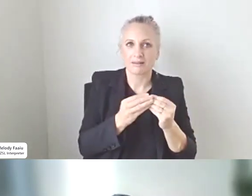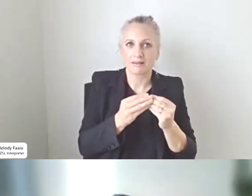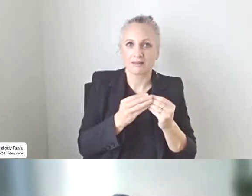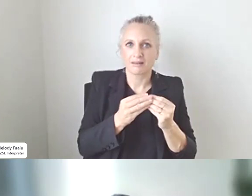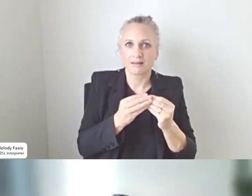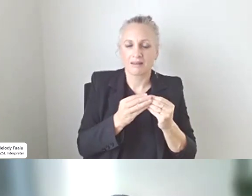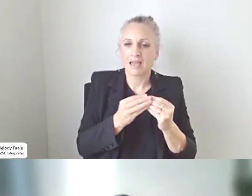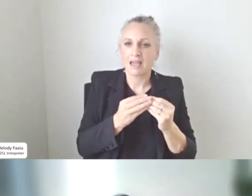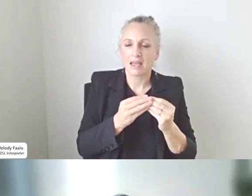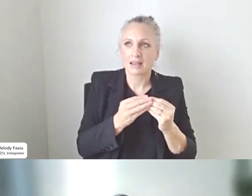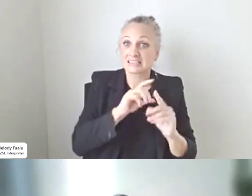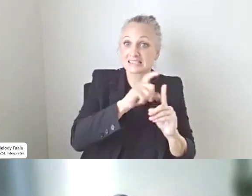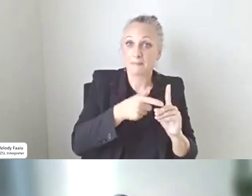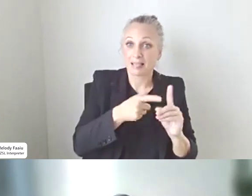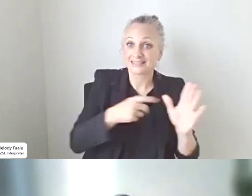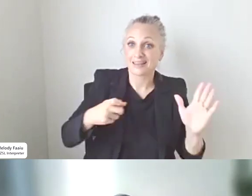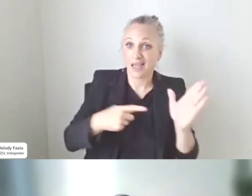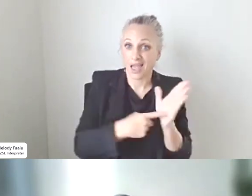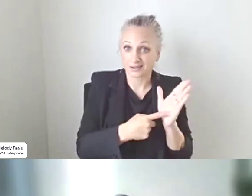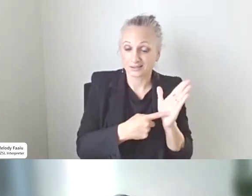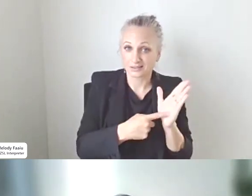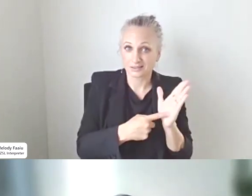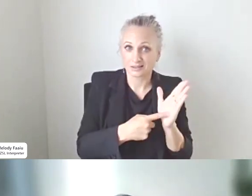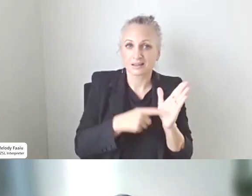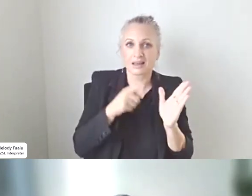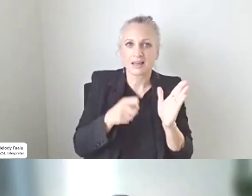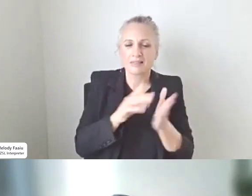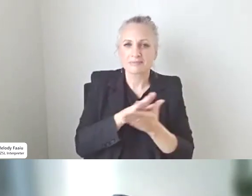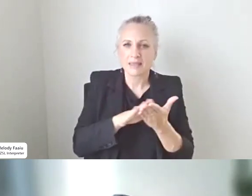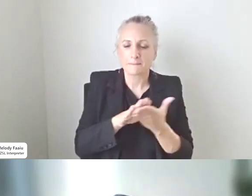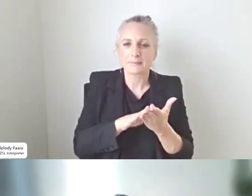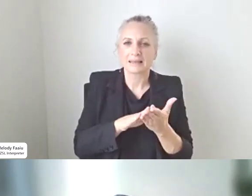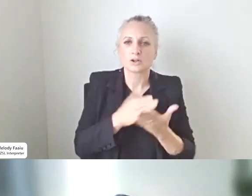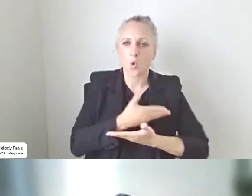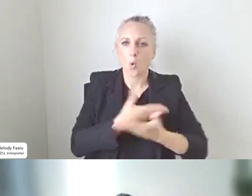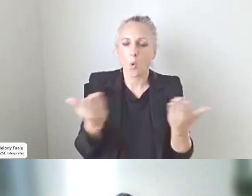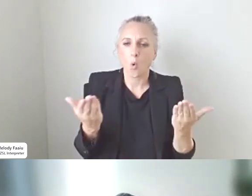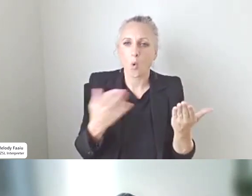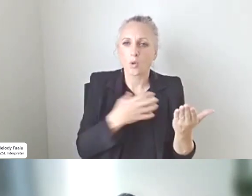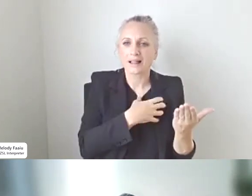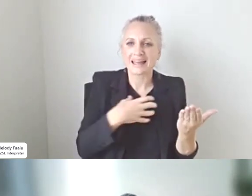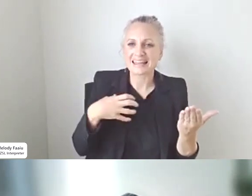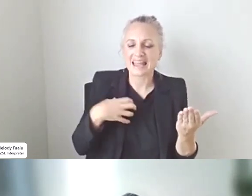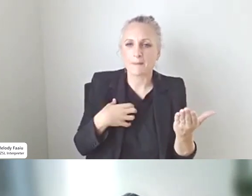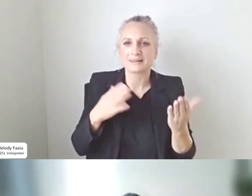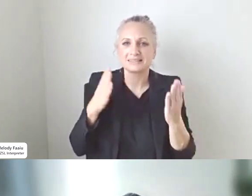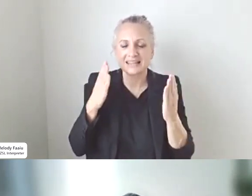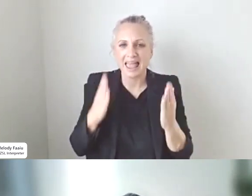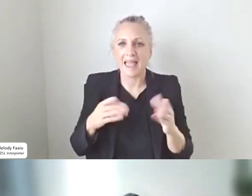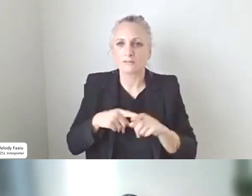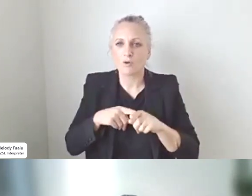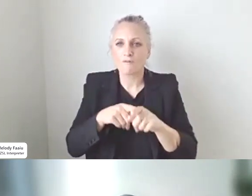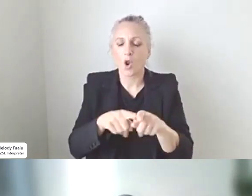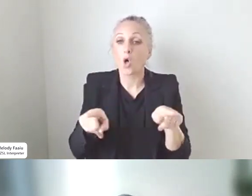a deadline of April of 2026, where all state and local governments have to kind of meet the same accessibility standard that's already in